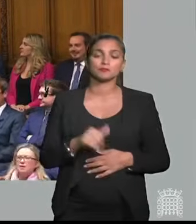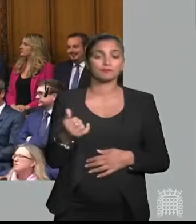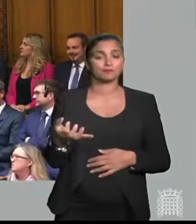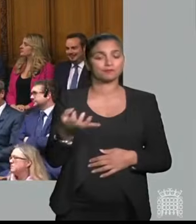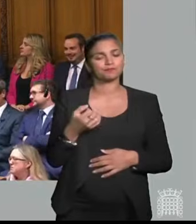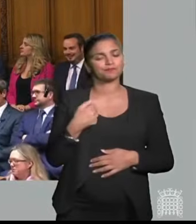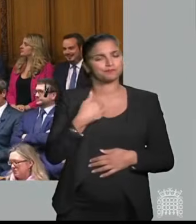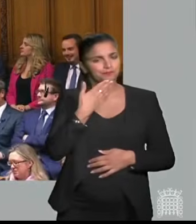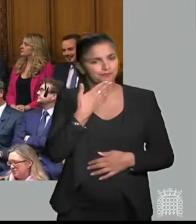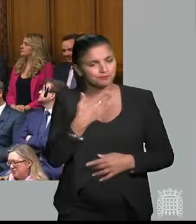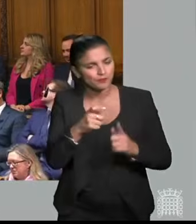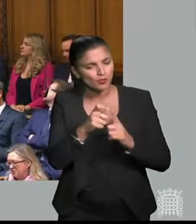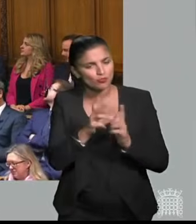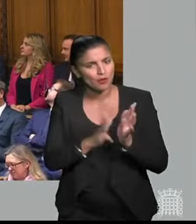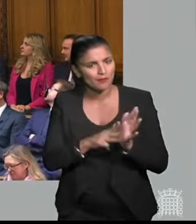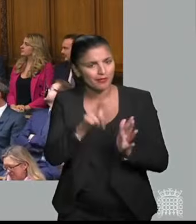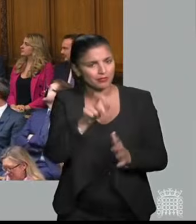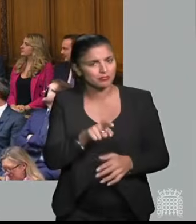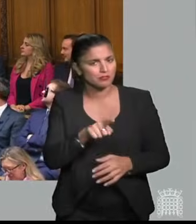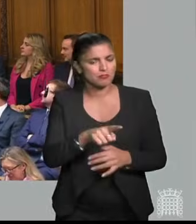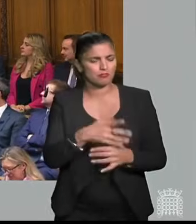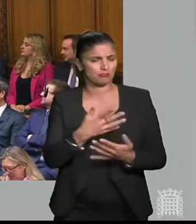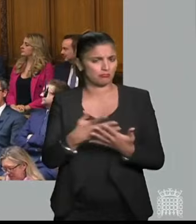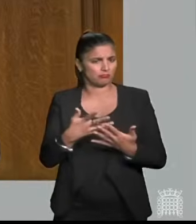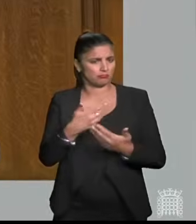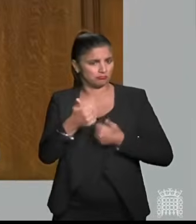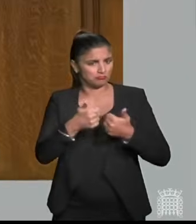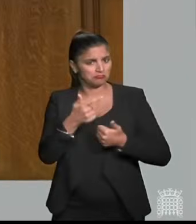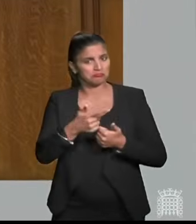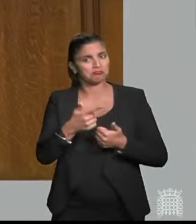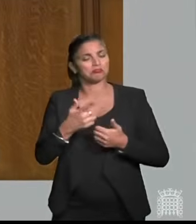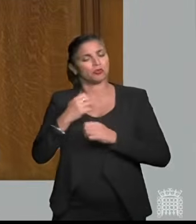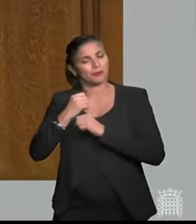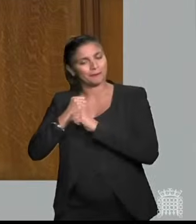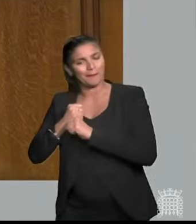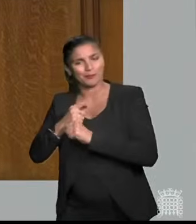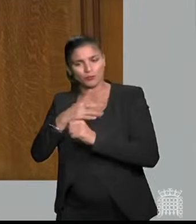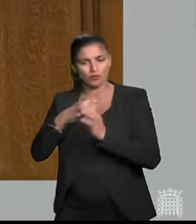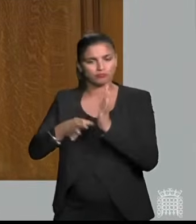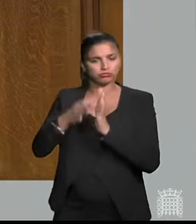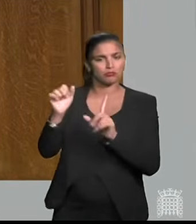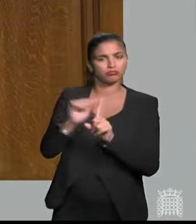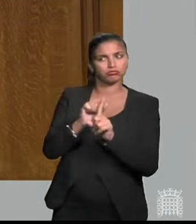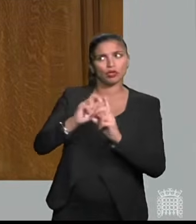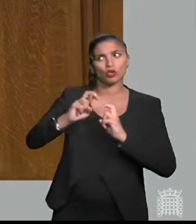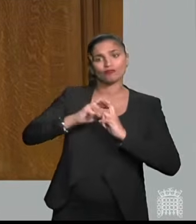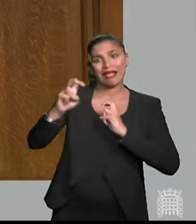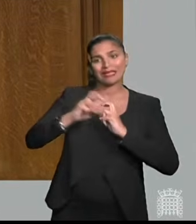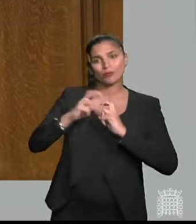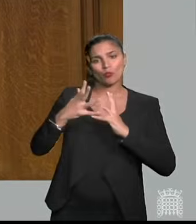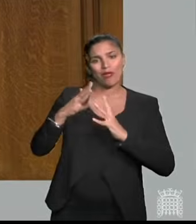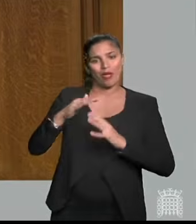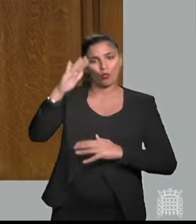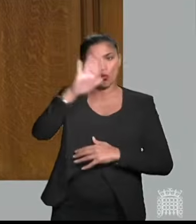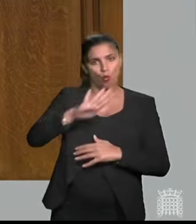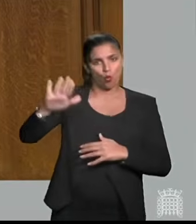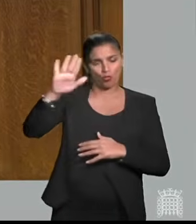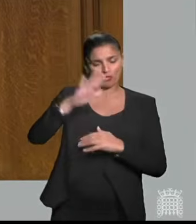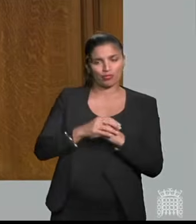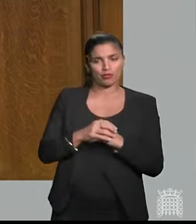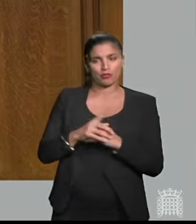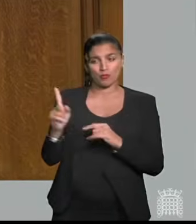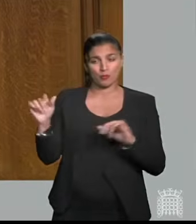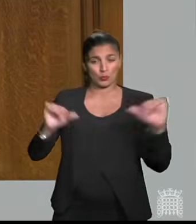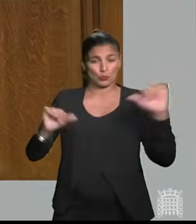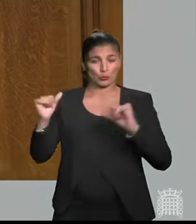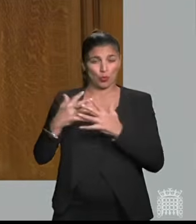Prime Minister on his commitment to improve transport links in the north. However, to ensure that a complete strategic